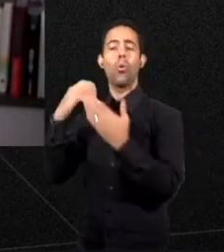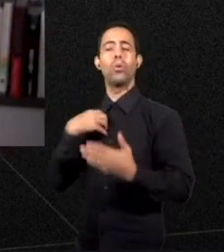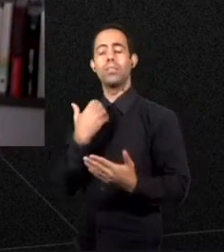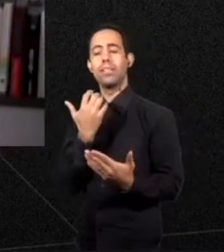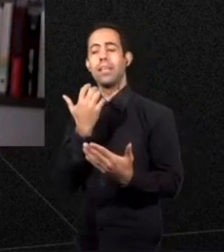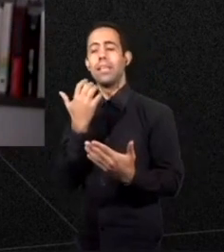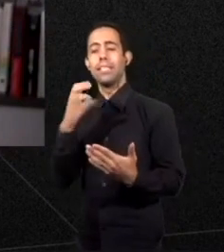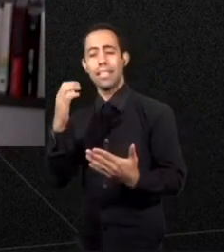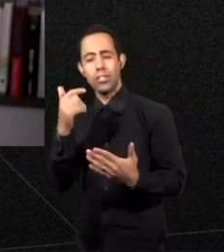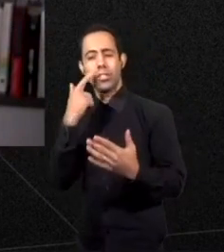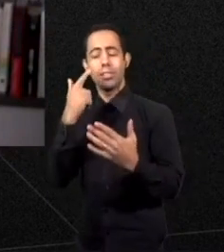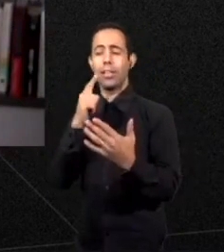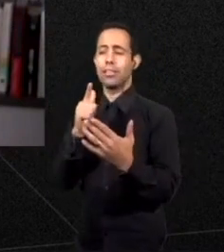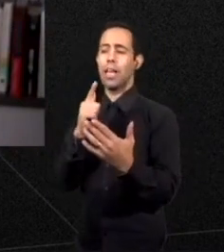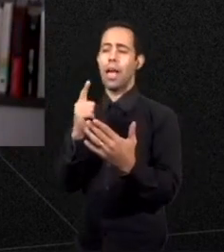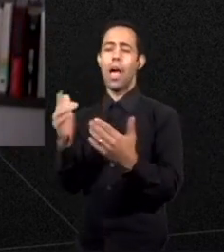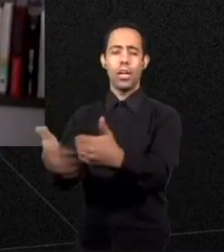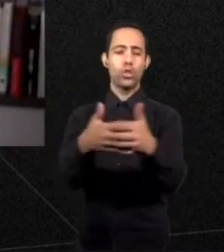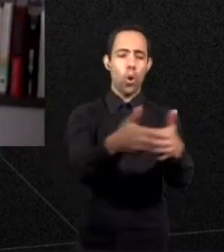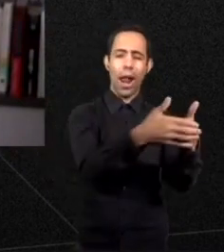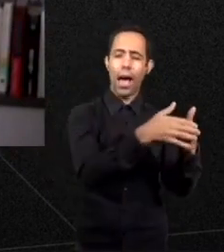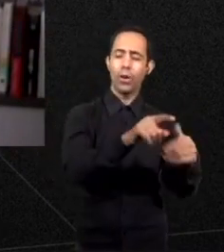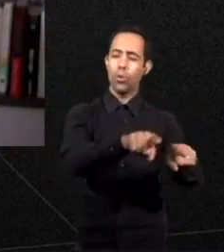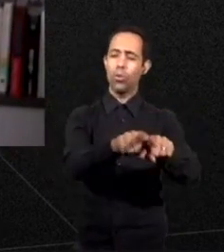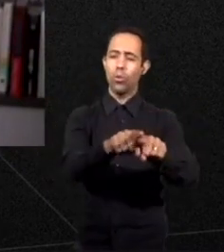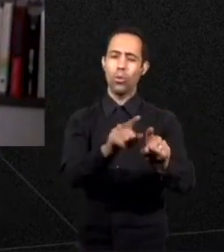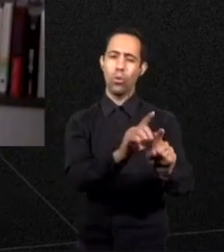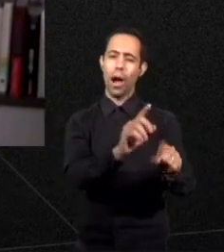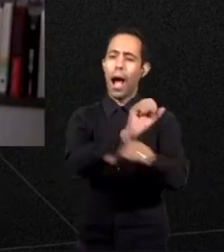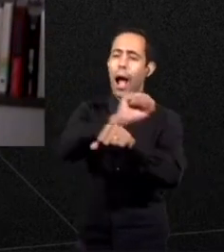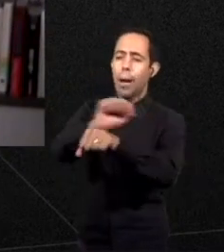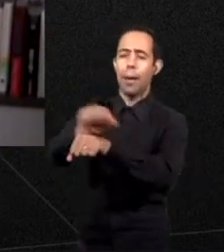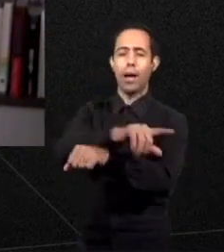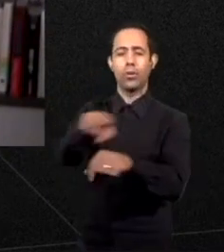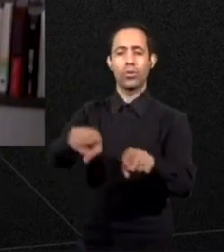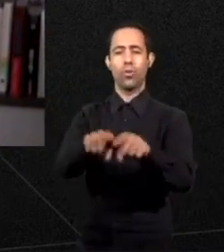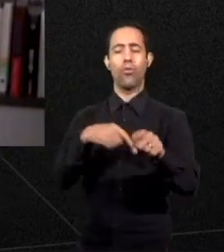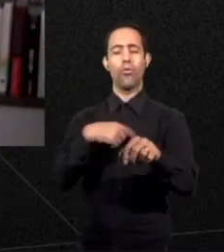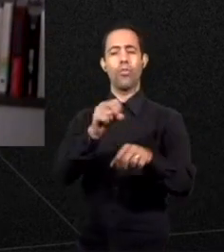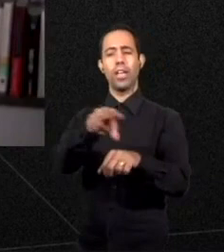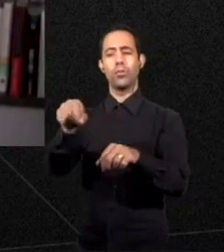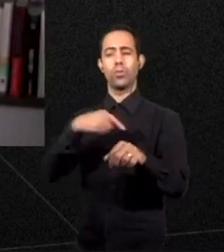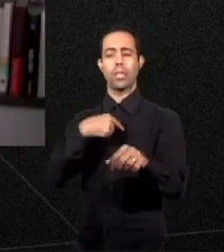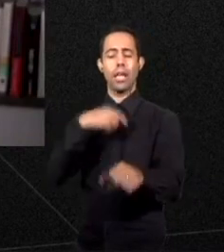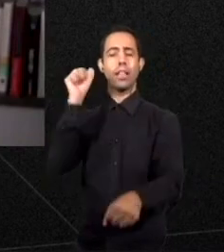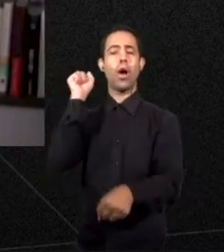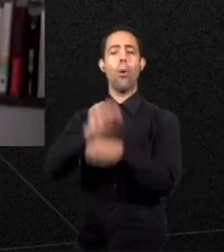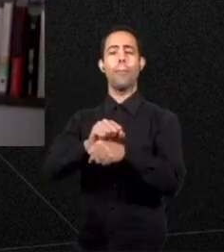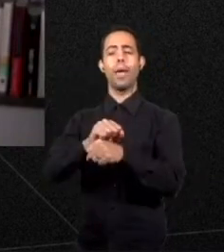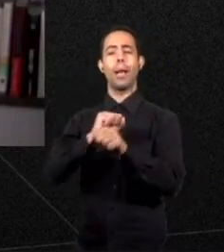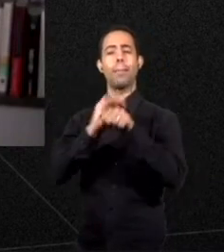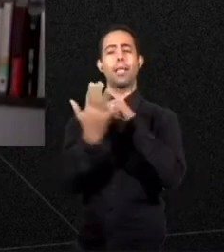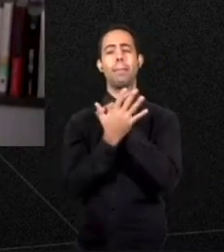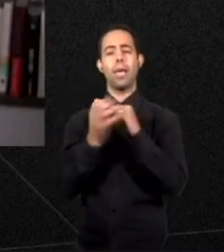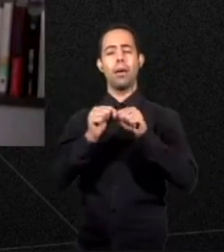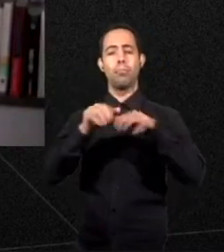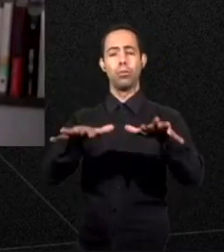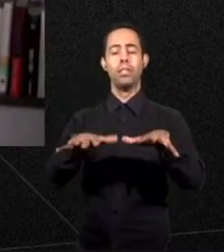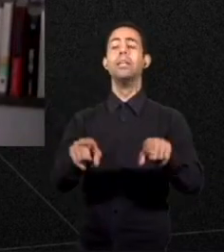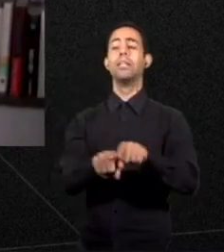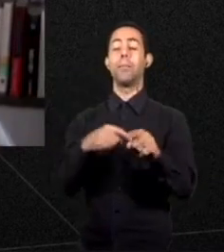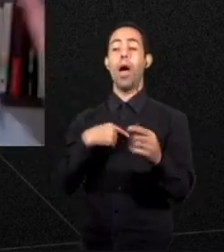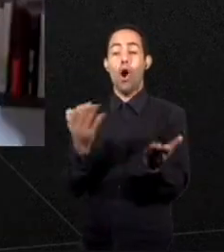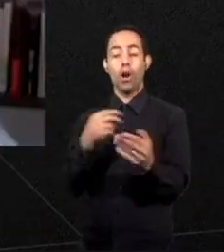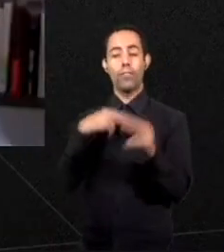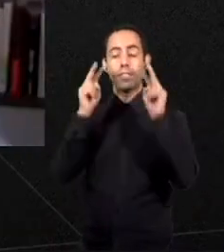to find ways to stop it or to develop vaccines. In contrast with COVID, once